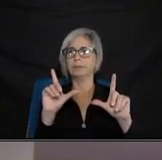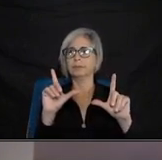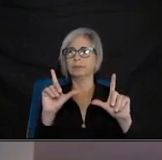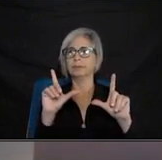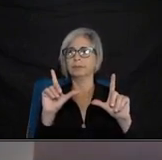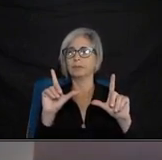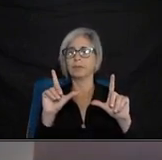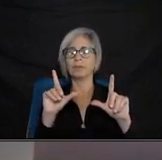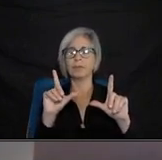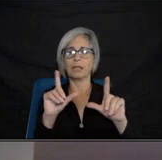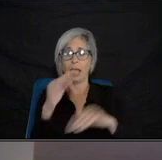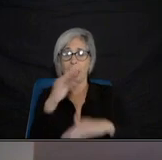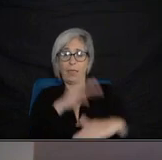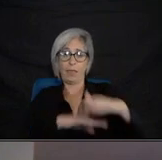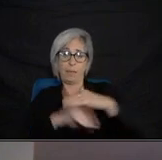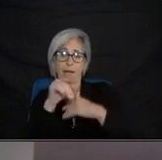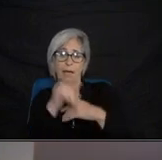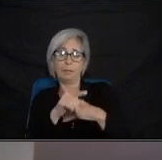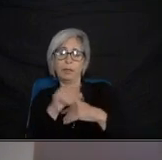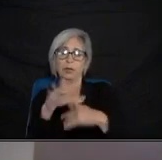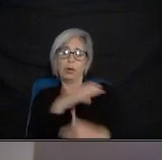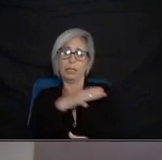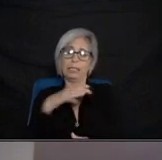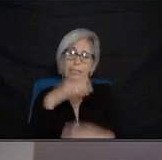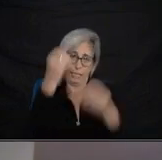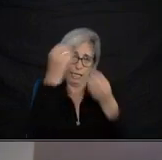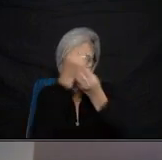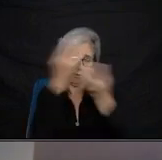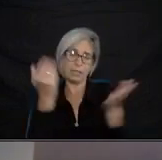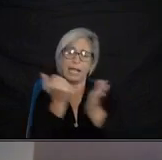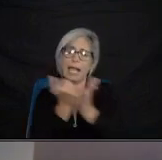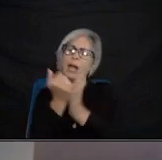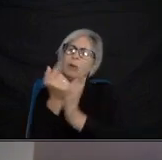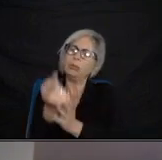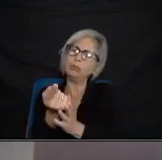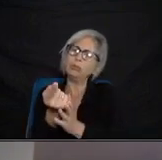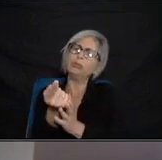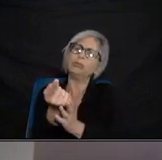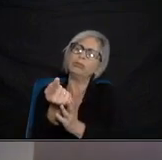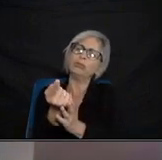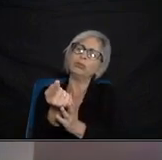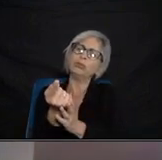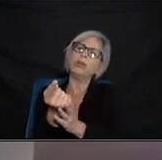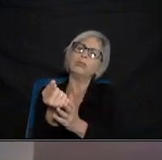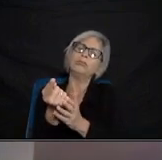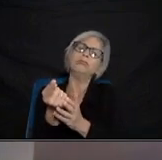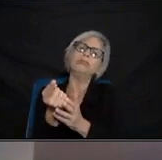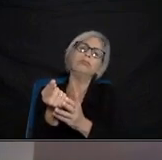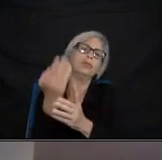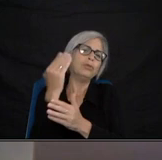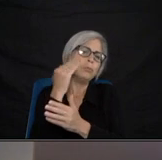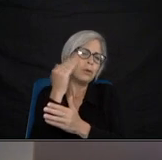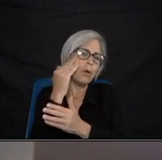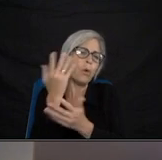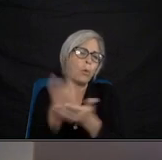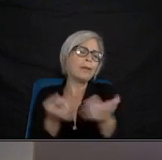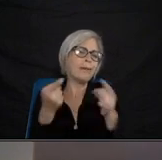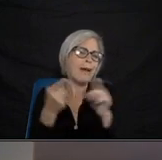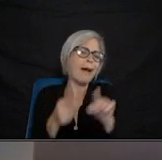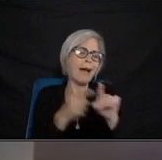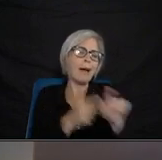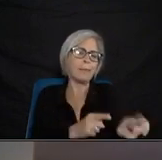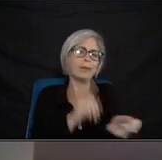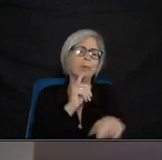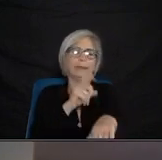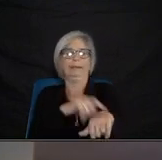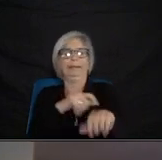And then at the bottom here, you can type in your citizen information. This will help you get real-time updates. When you add that information, you don't have